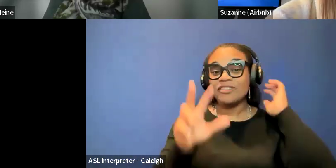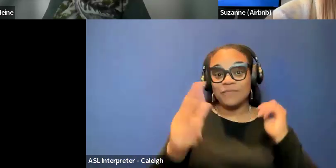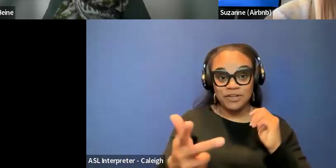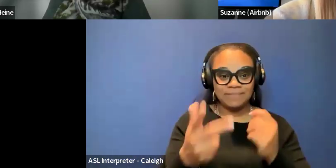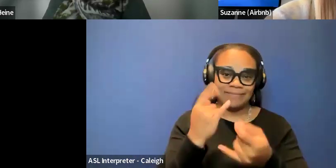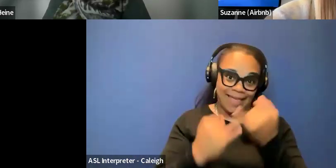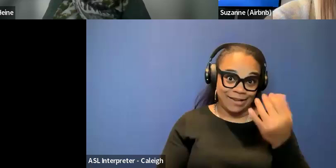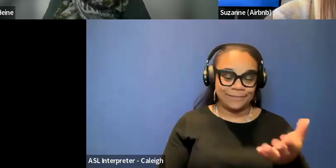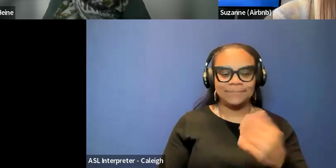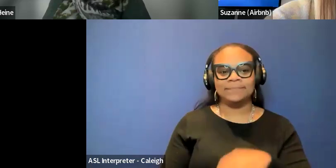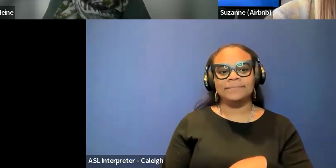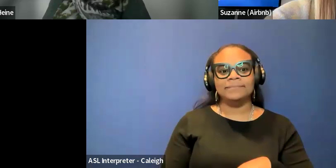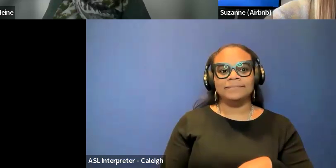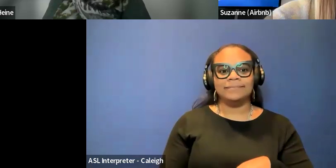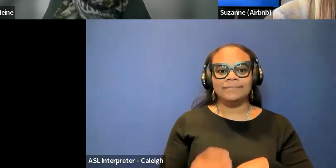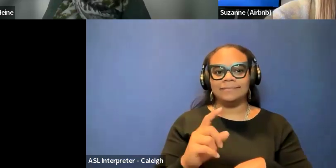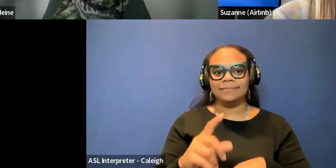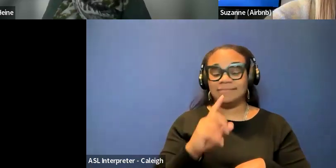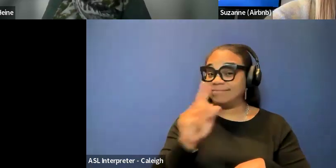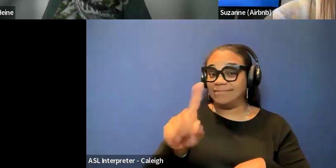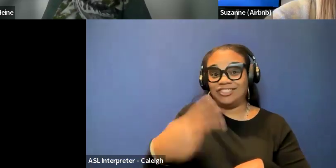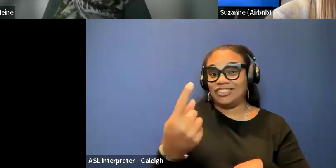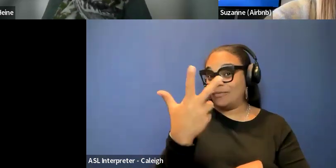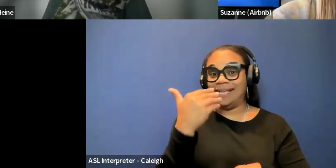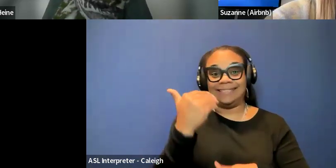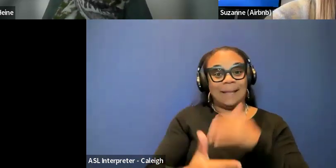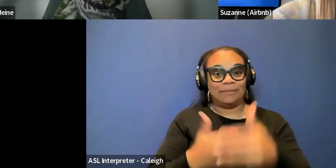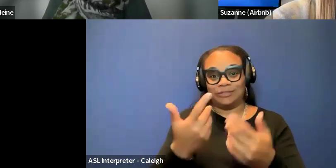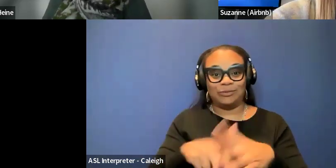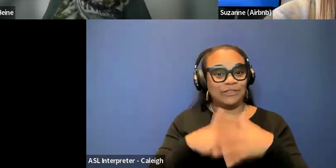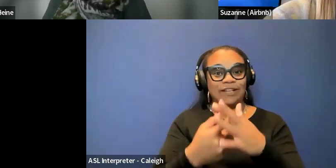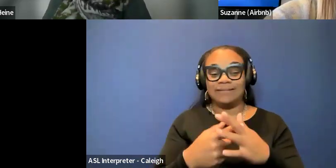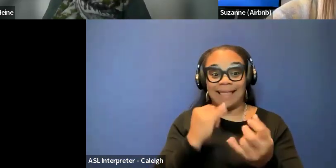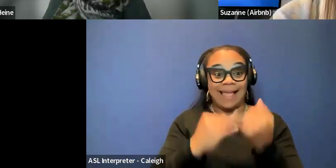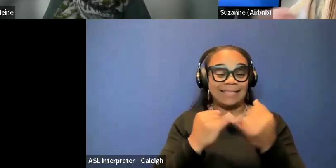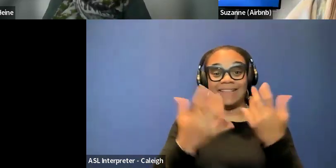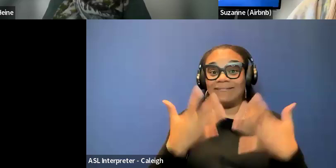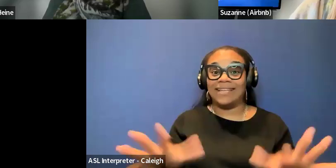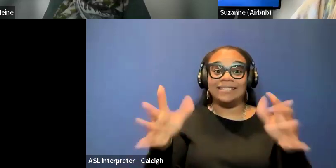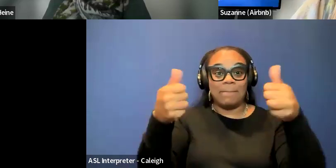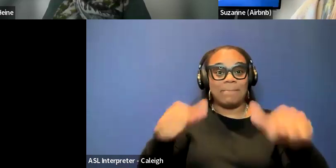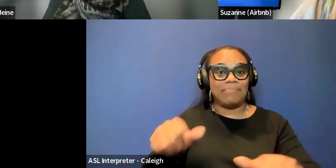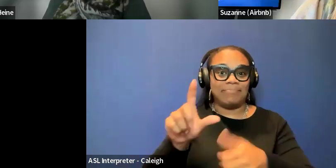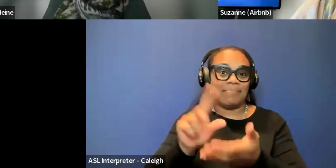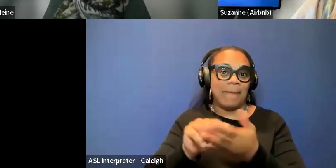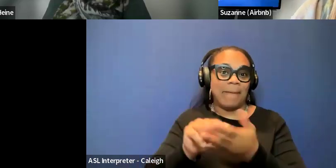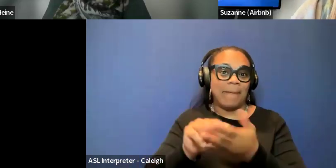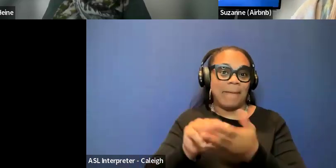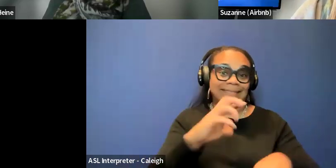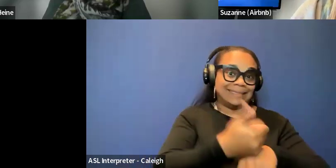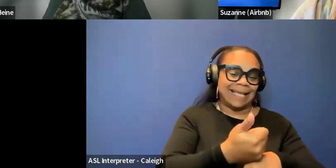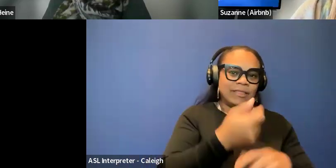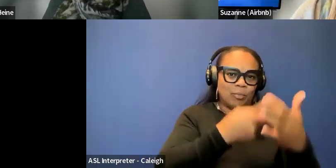really genuinely there are only 3 steps to get going, is to just finish up and publish. So you set your nightly price, you answer a few